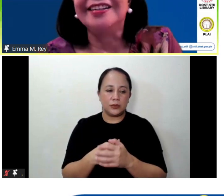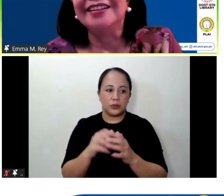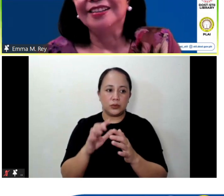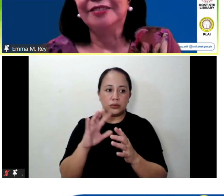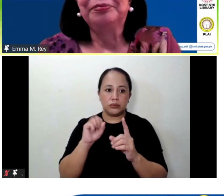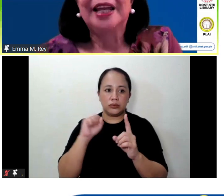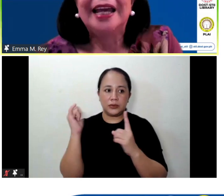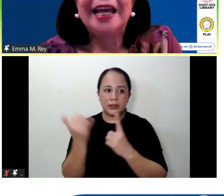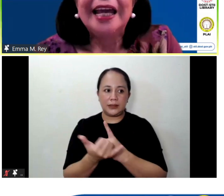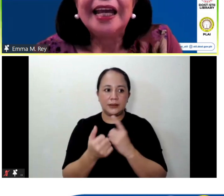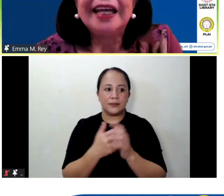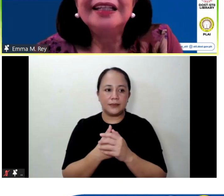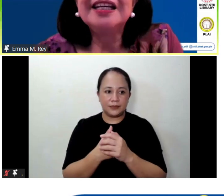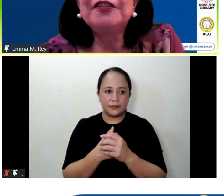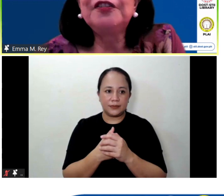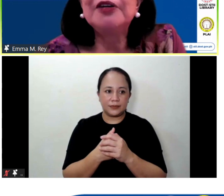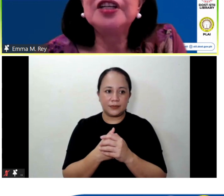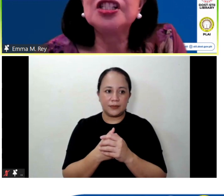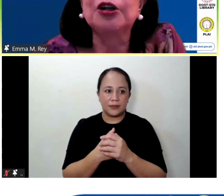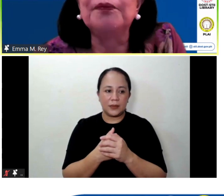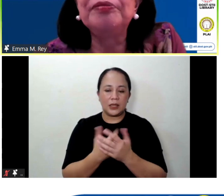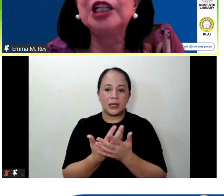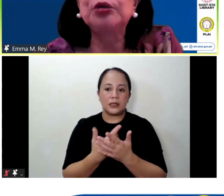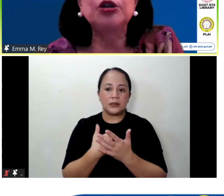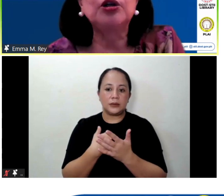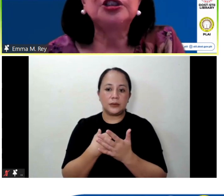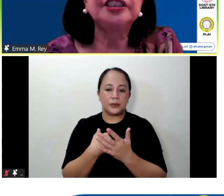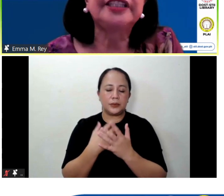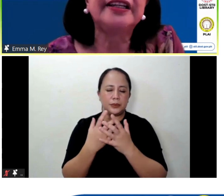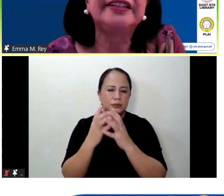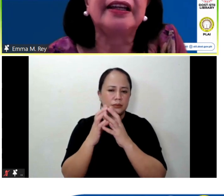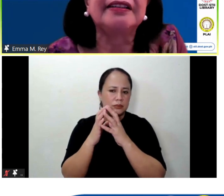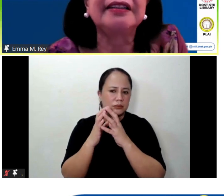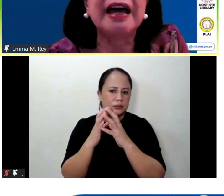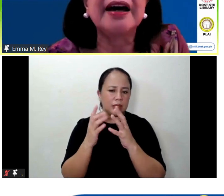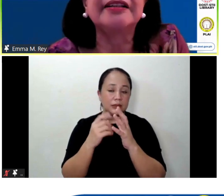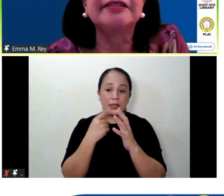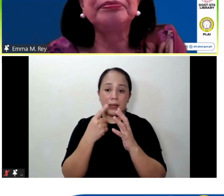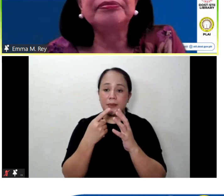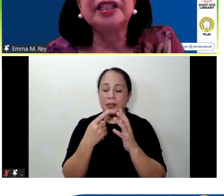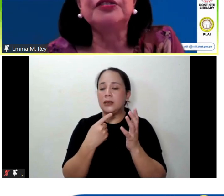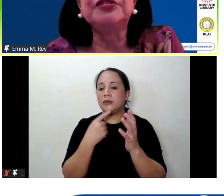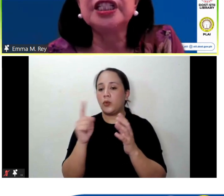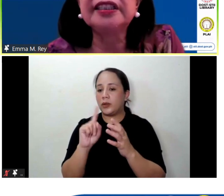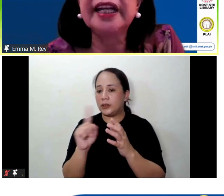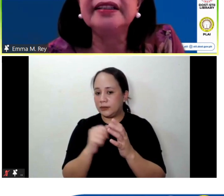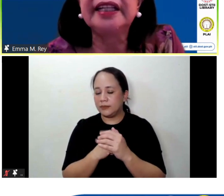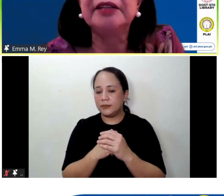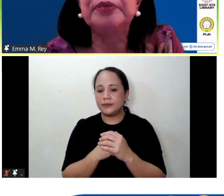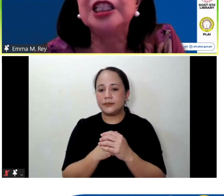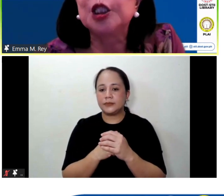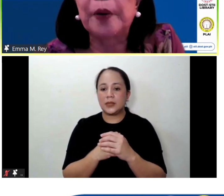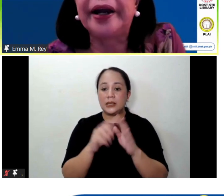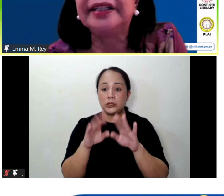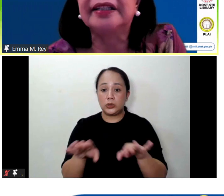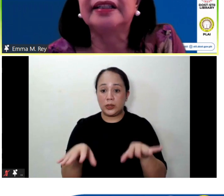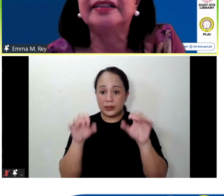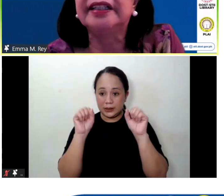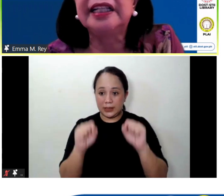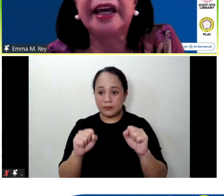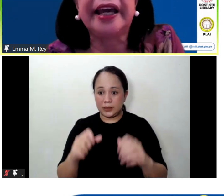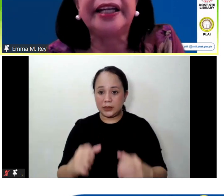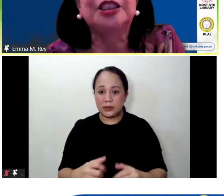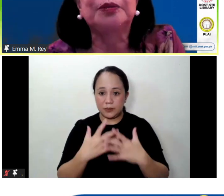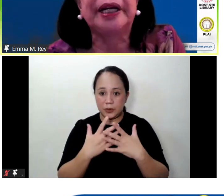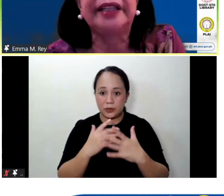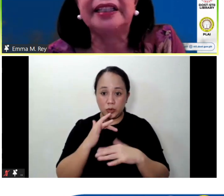society. In the IFLA vision, it was also stated that if children can be inspired at an